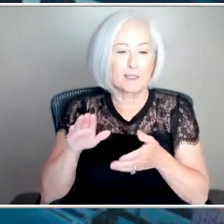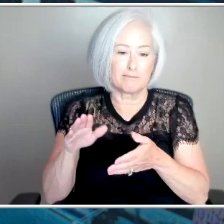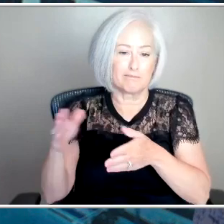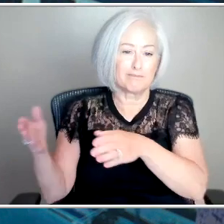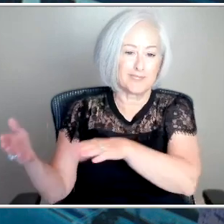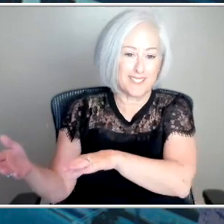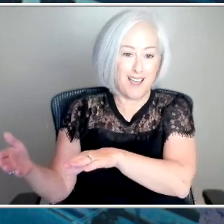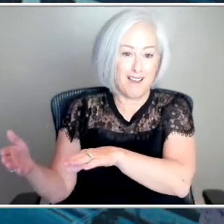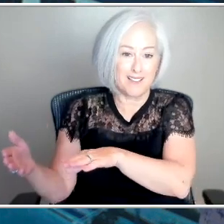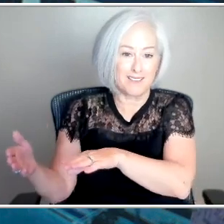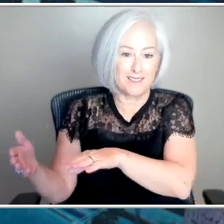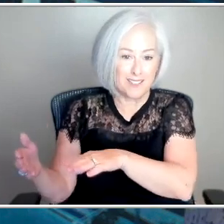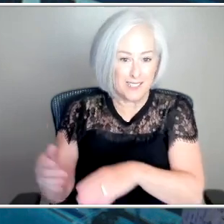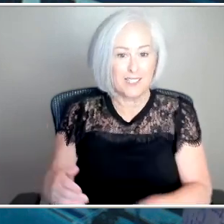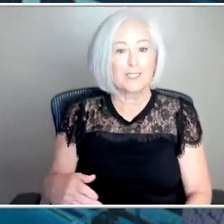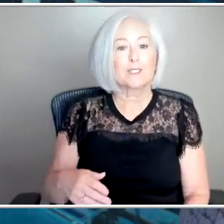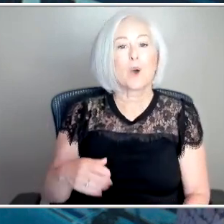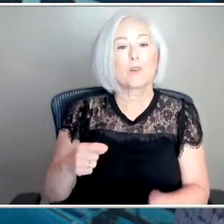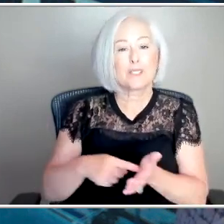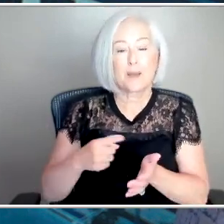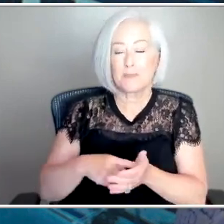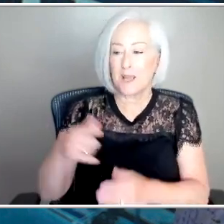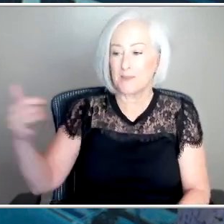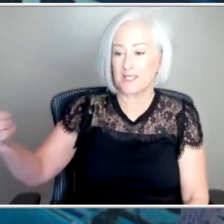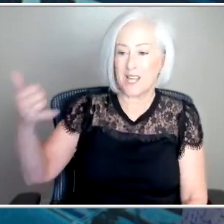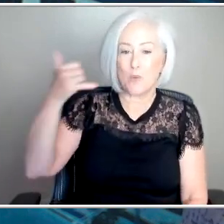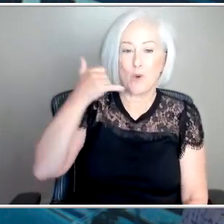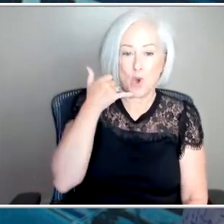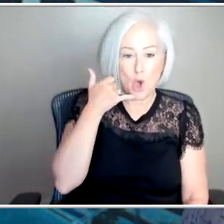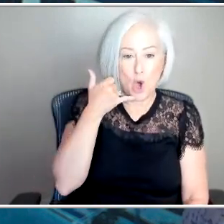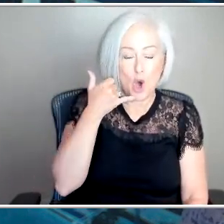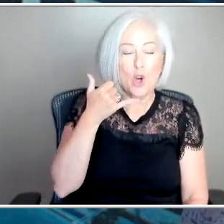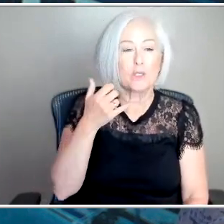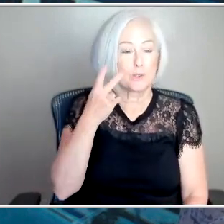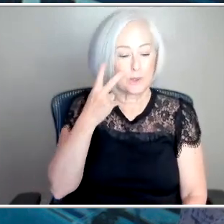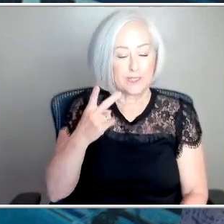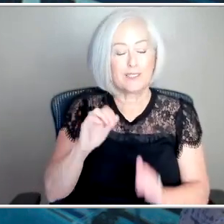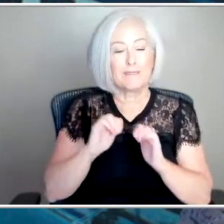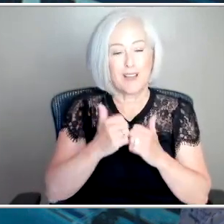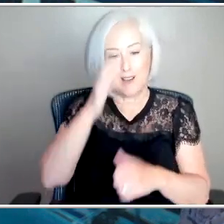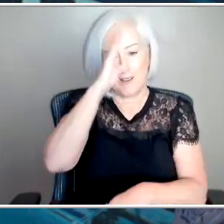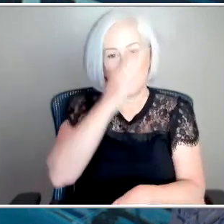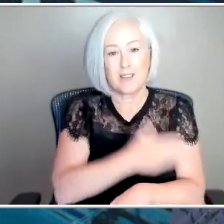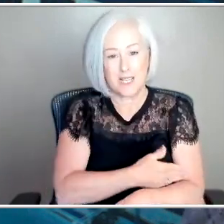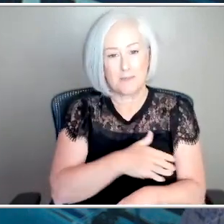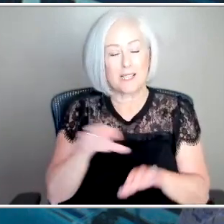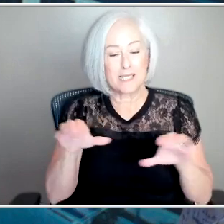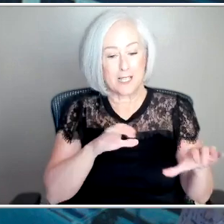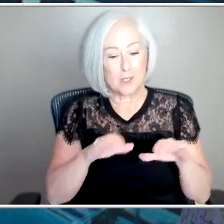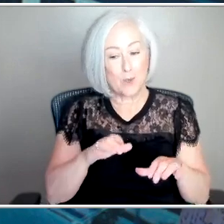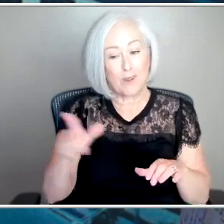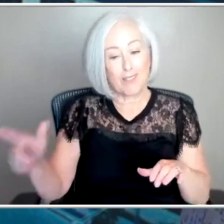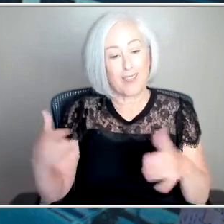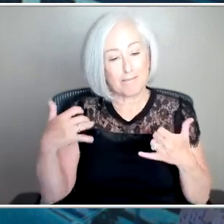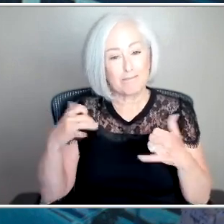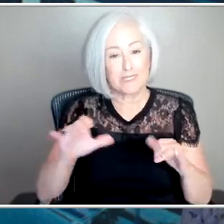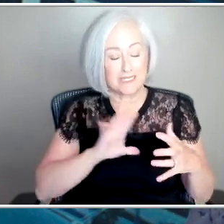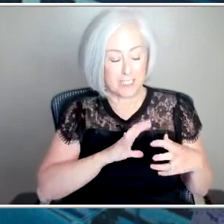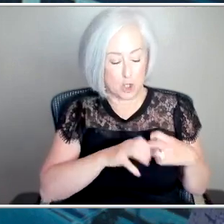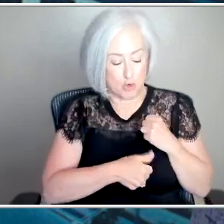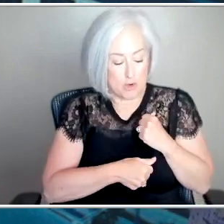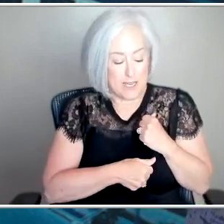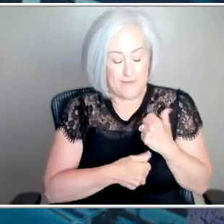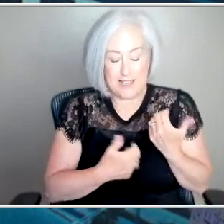Adrian's doing, they are grieving, and so it's hard because I don't have words to say, but